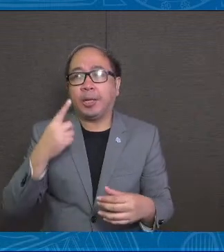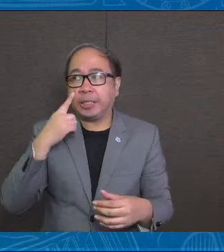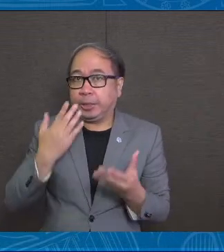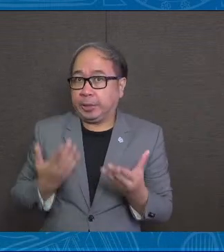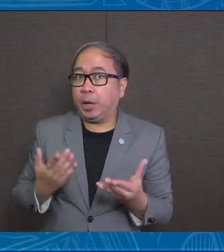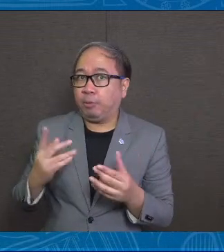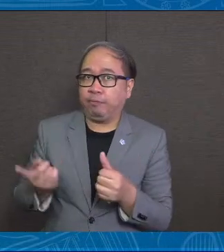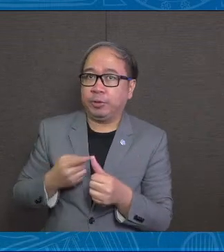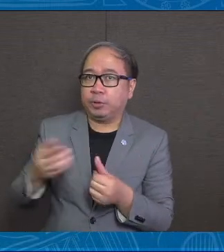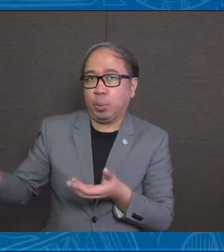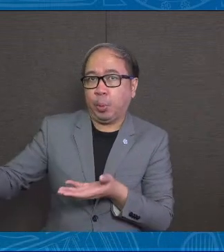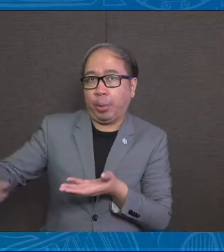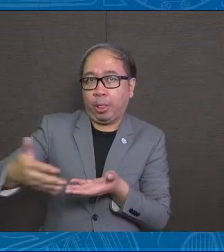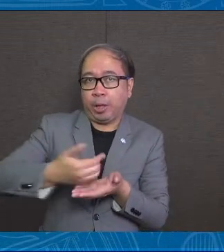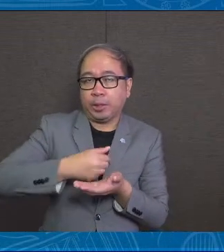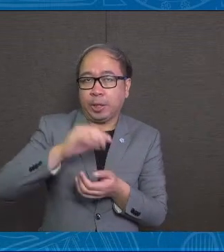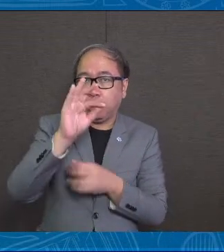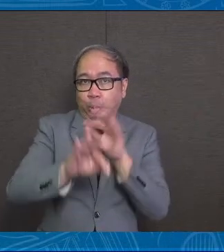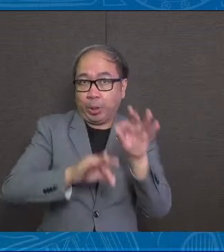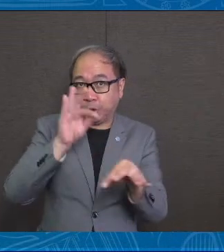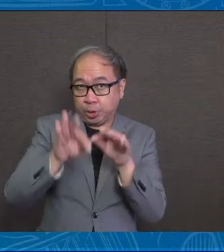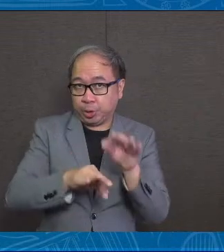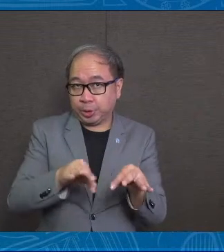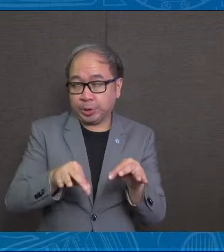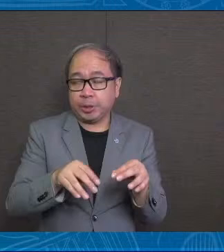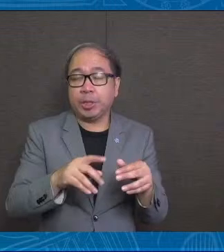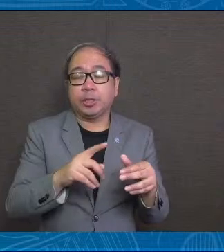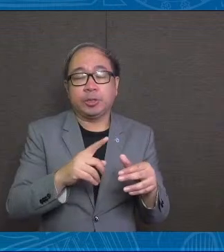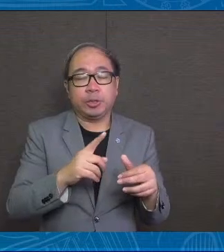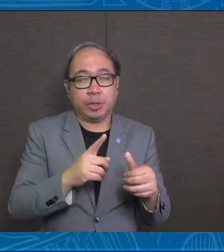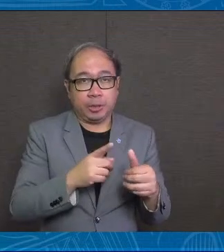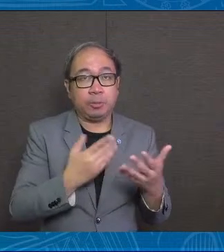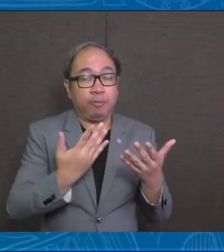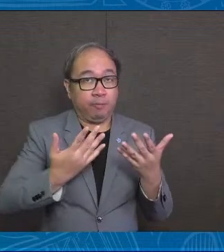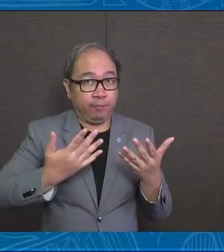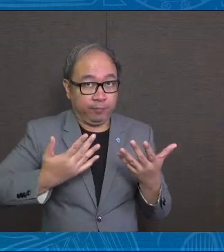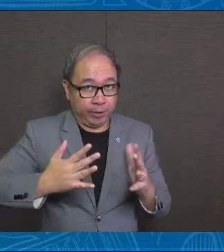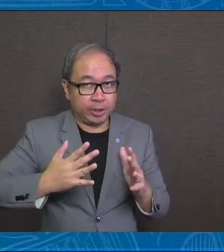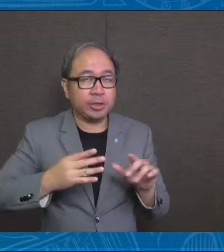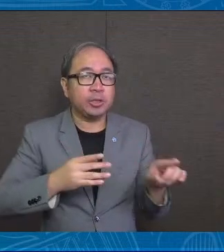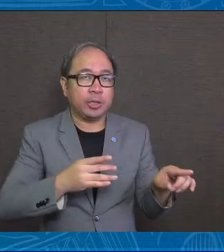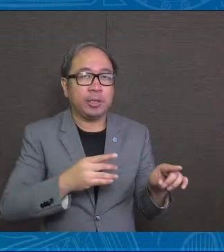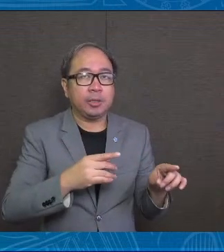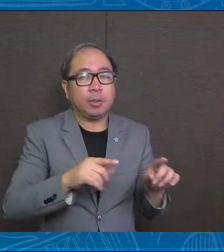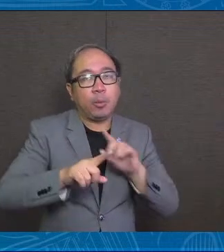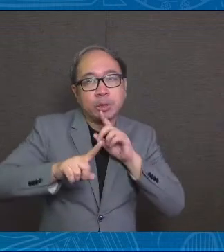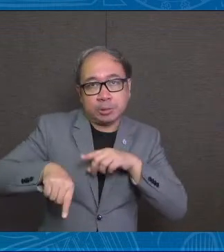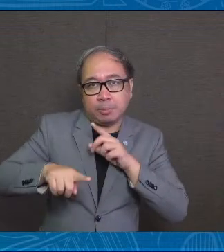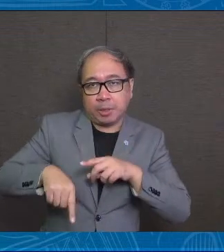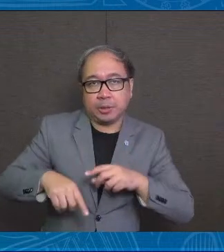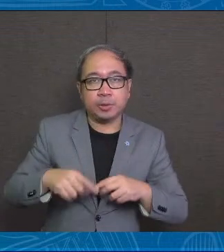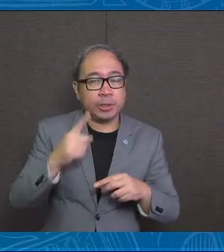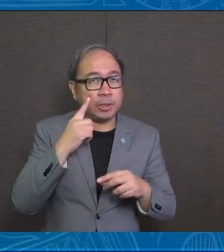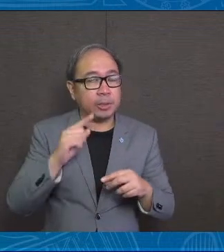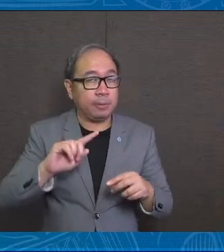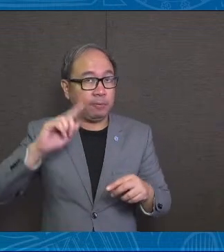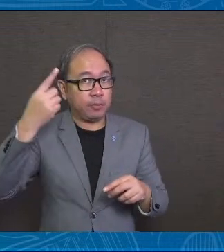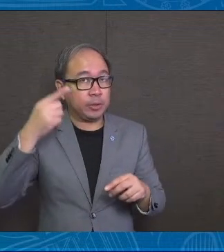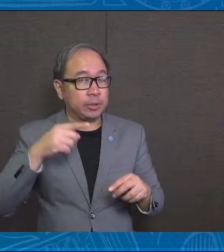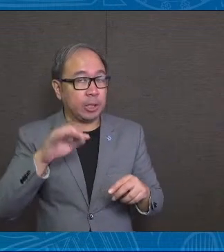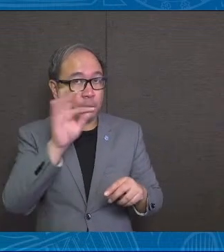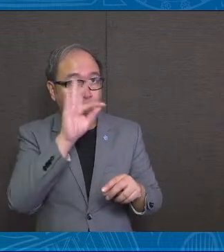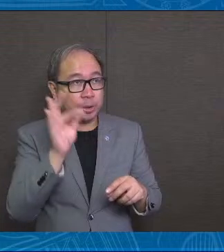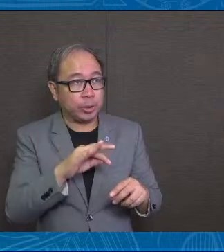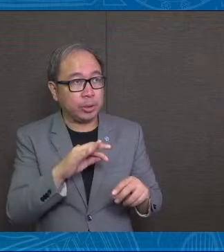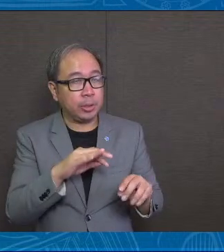panelists to respond. So we'll take the questions first. So the first question, obviously, to Honorable Amina from the Government of the Philippines.